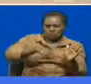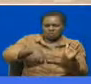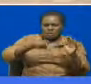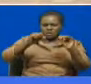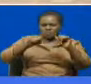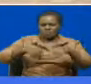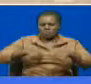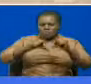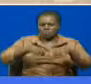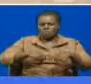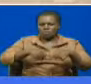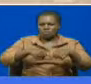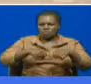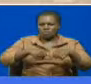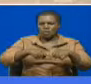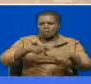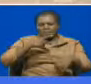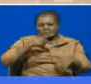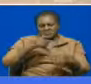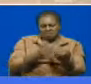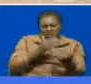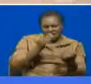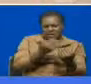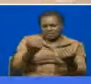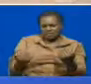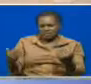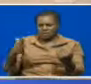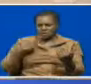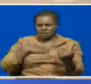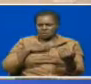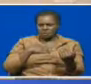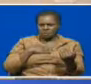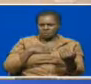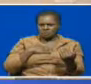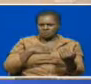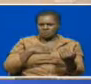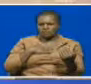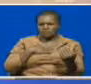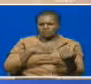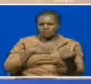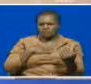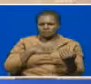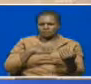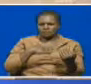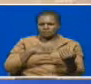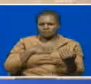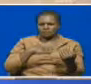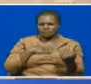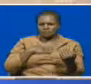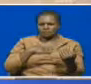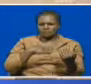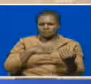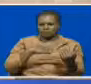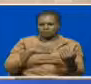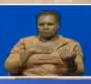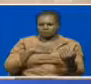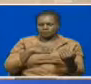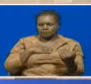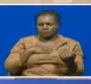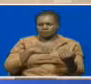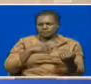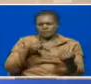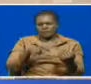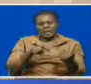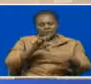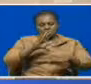to parent our children. what has gone on there is a